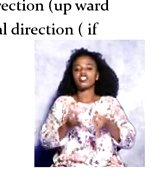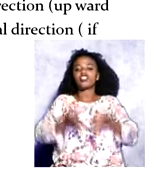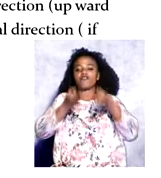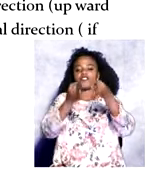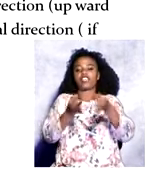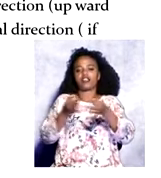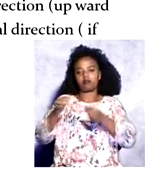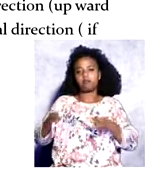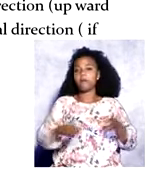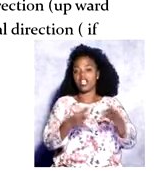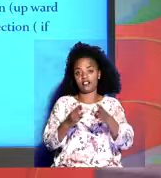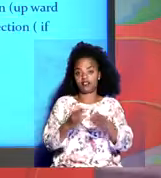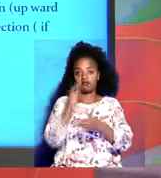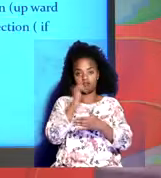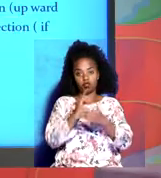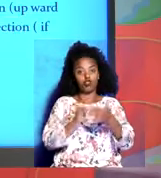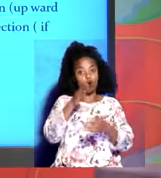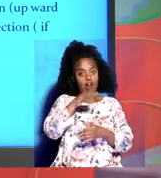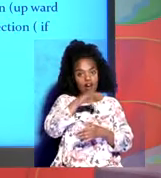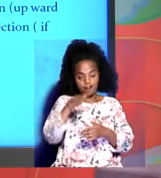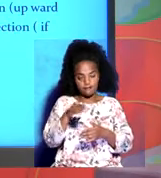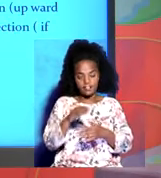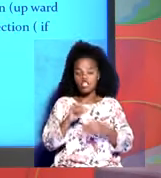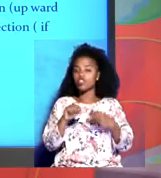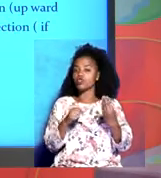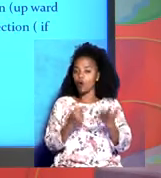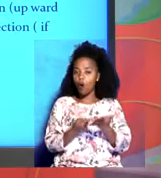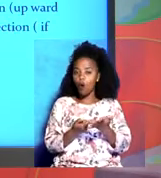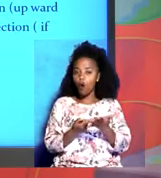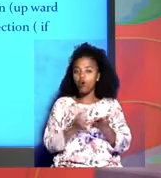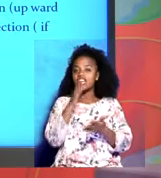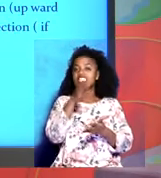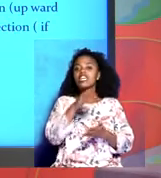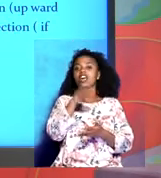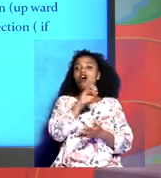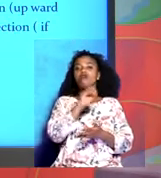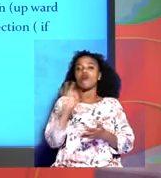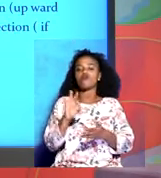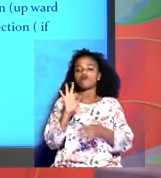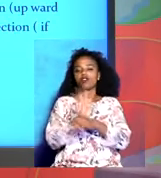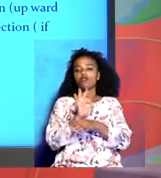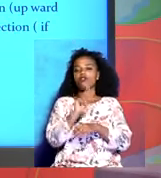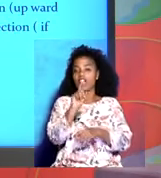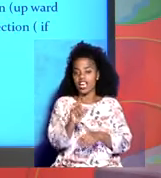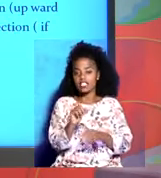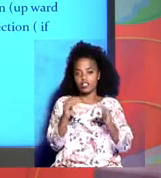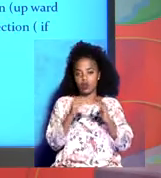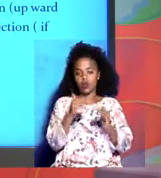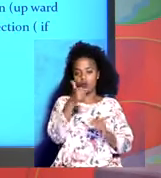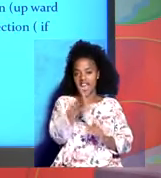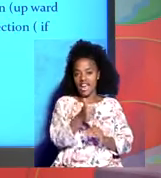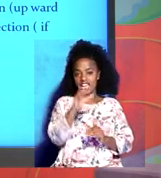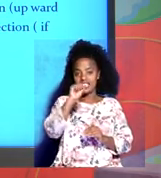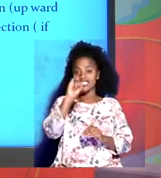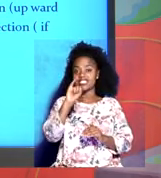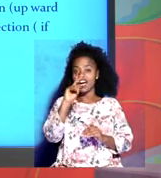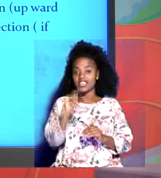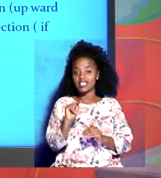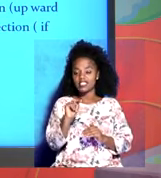method to draw this graph. So the graph of f of x equals to a sine k